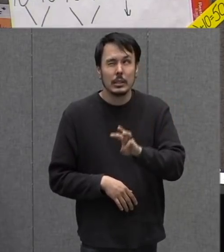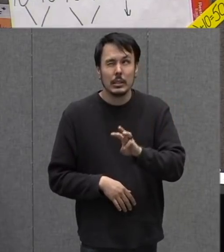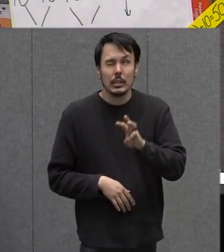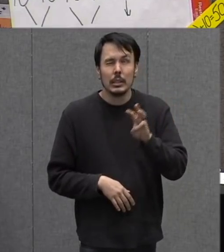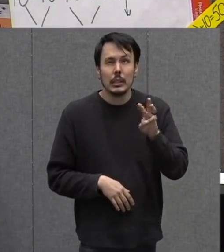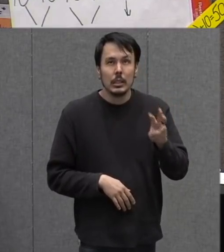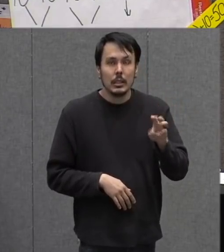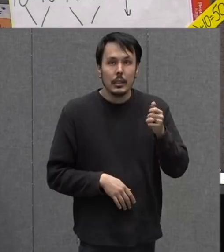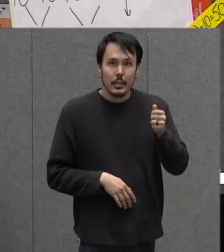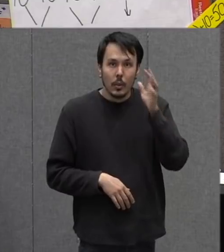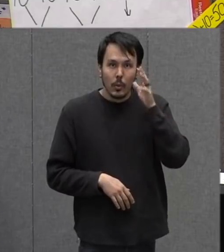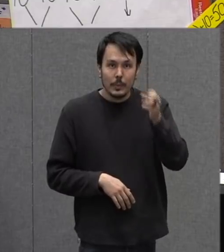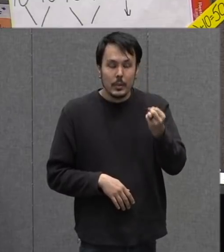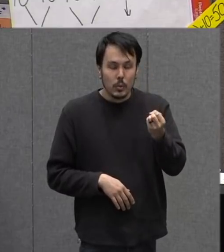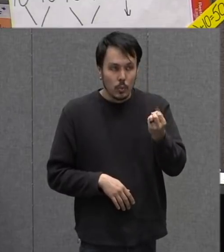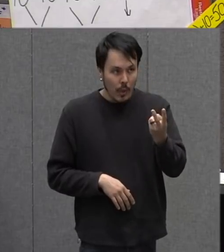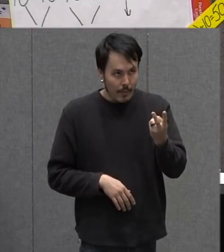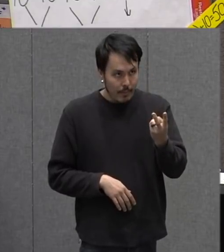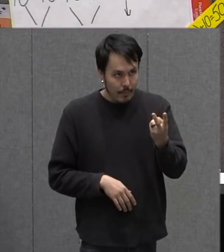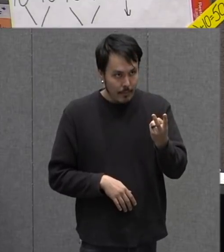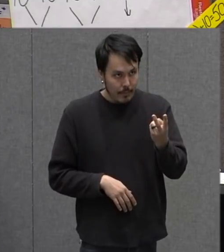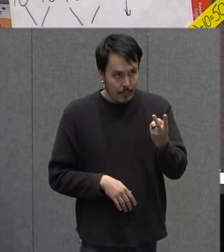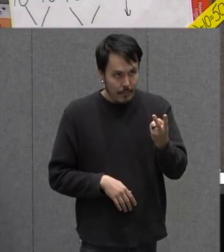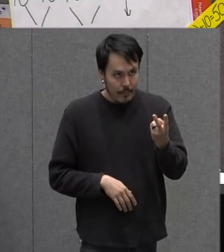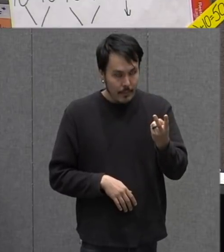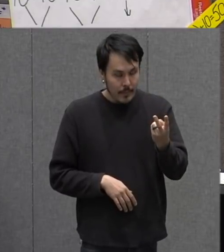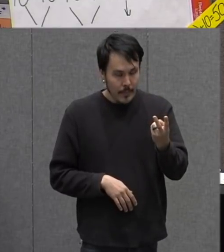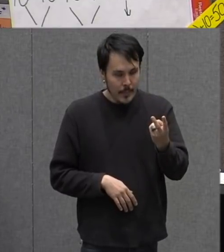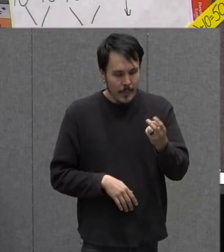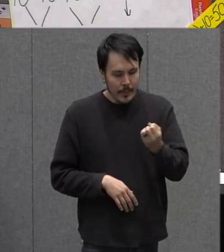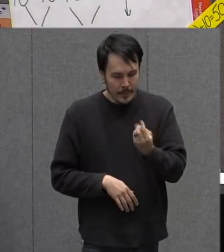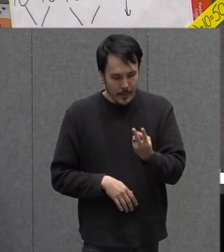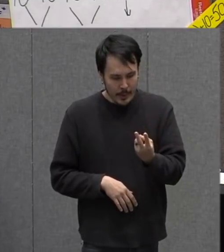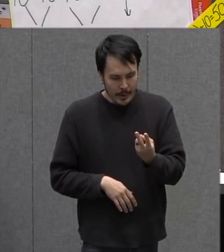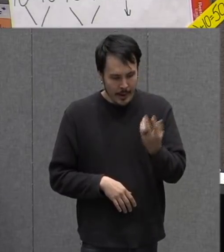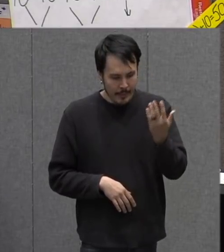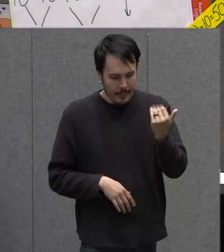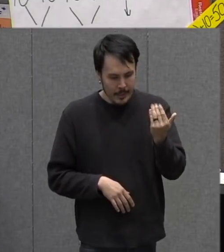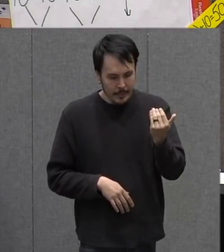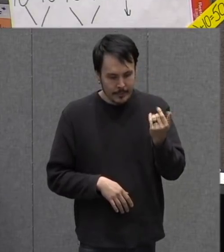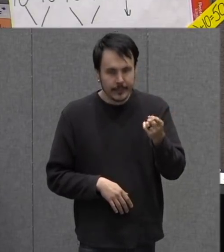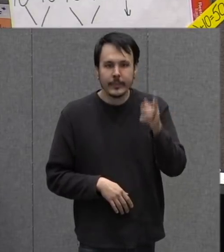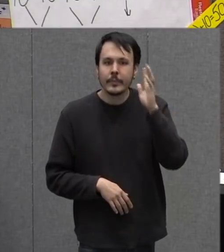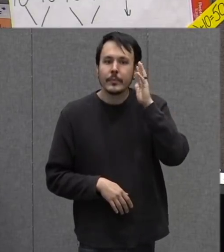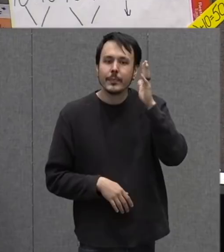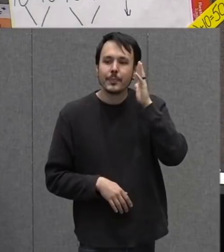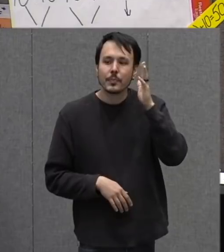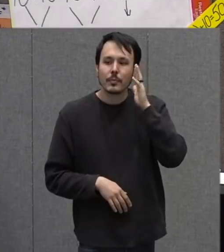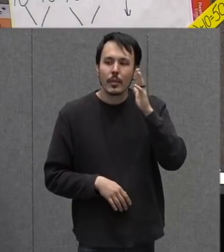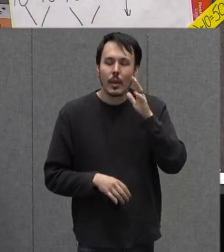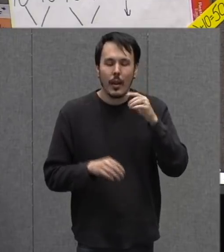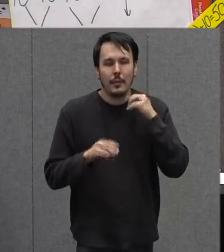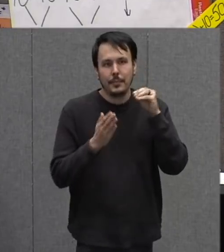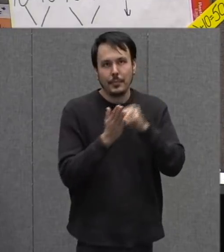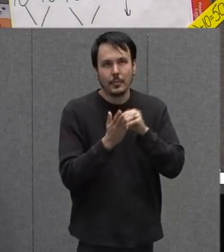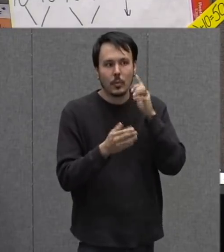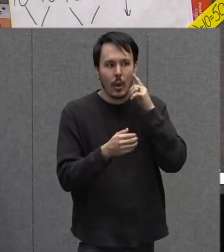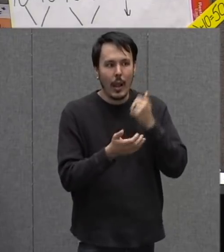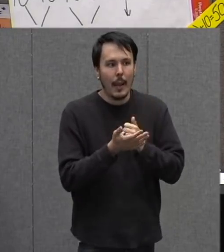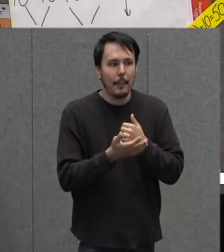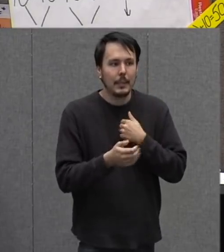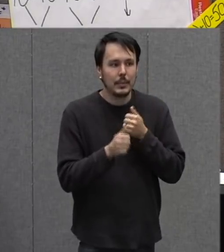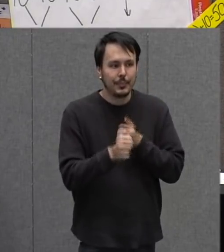is 12. So I have 12 and 15. So that's, I'm going to just put this here to keep track of this, make